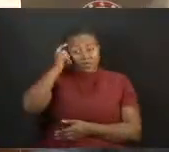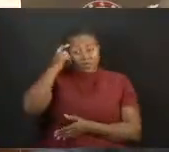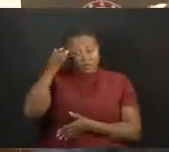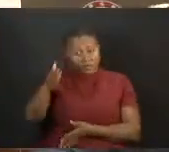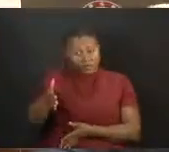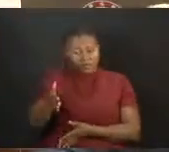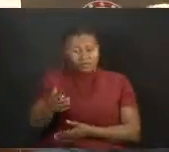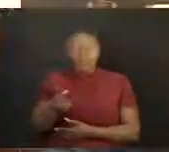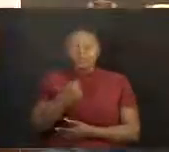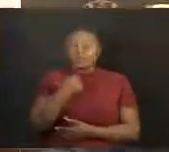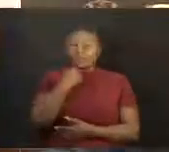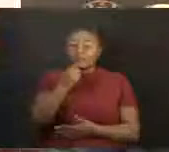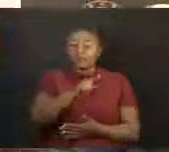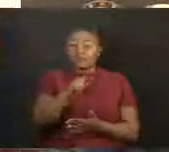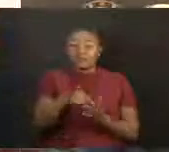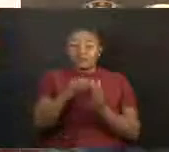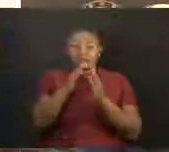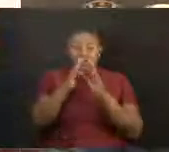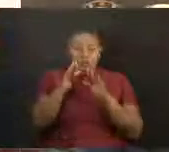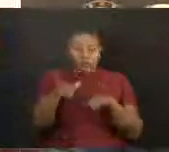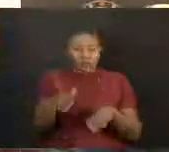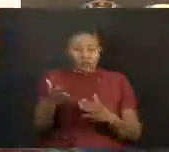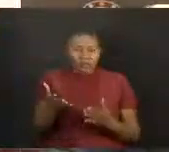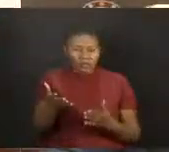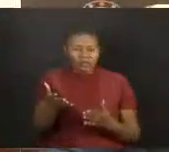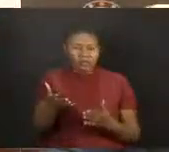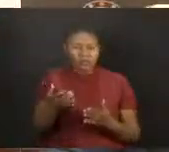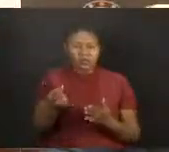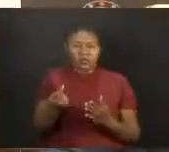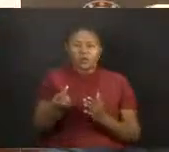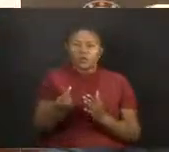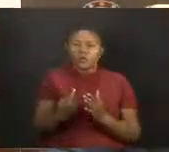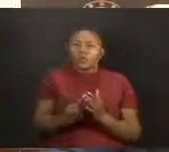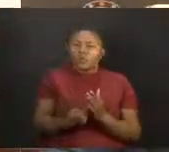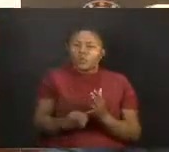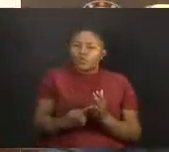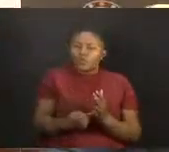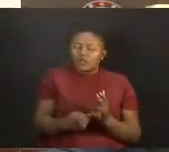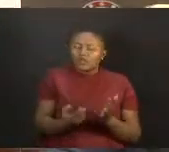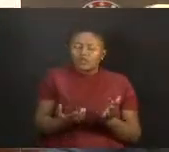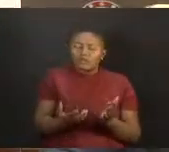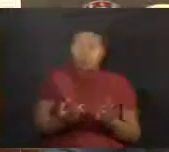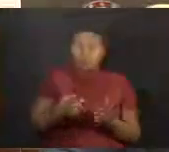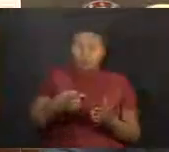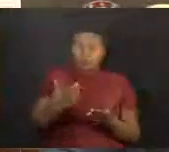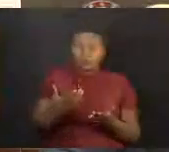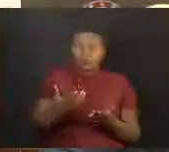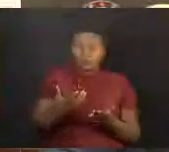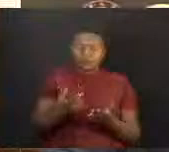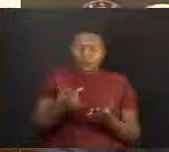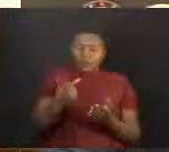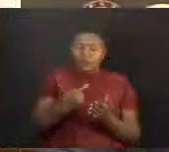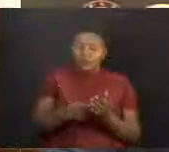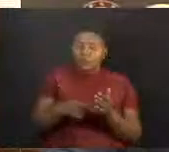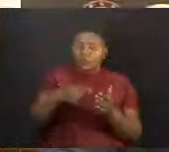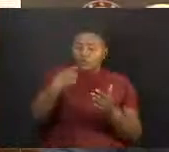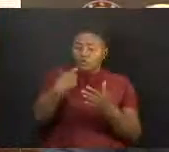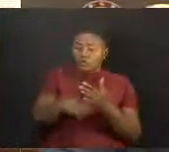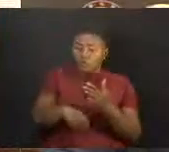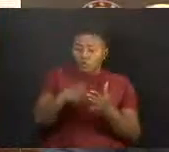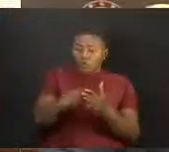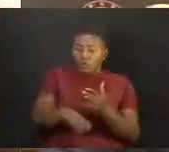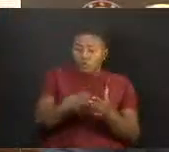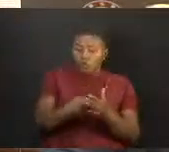brief this House as to what the cost or what actually accounted for